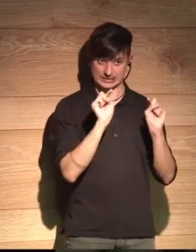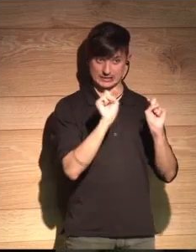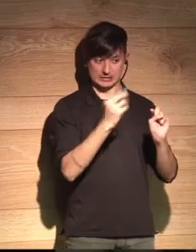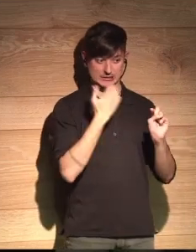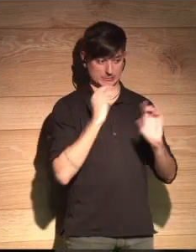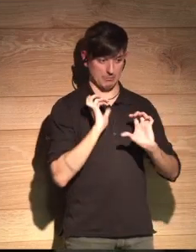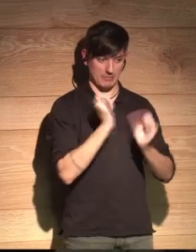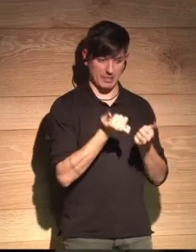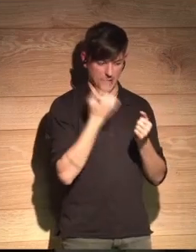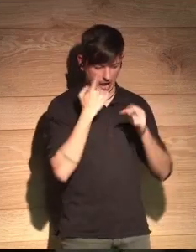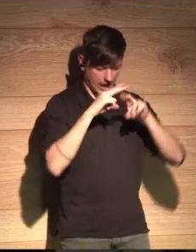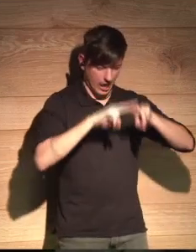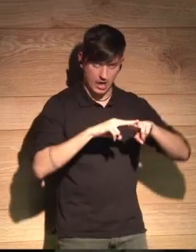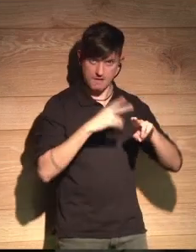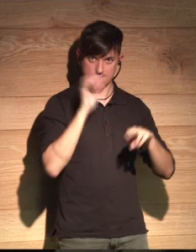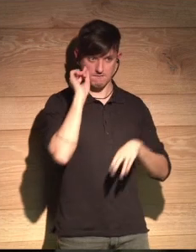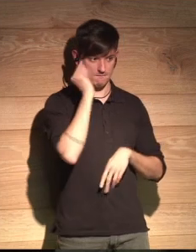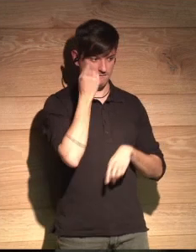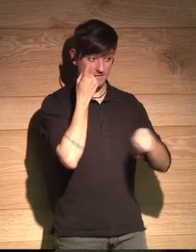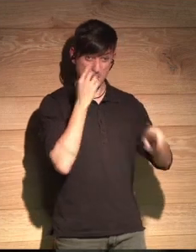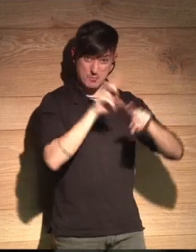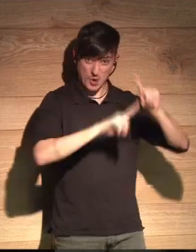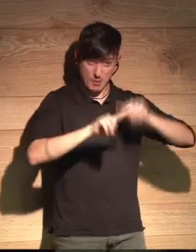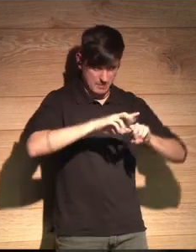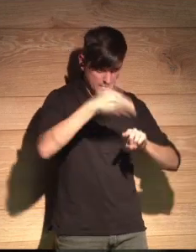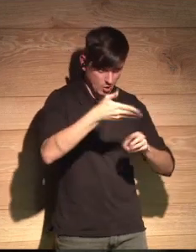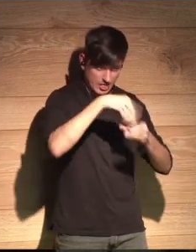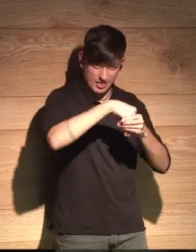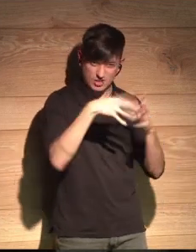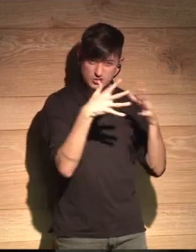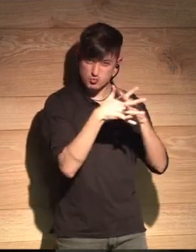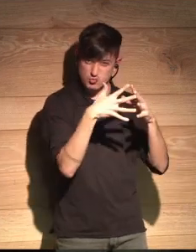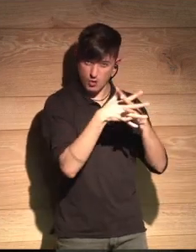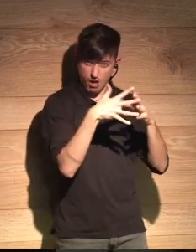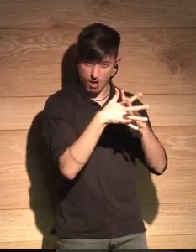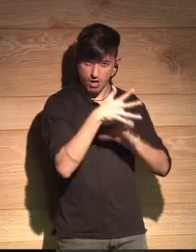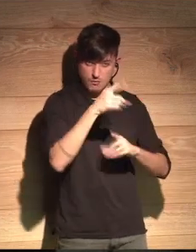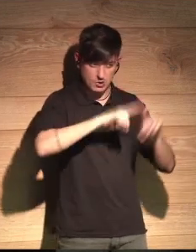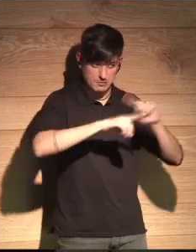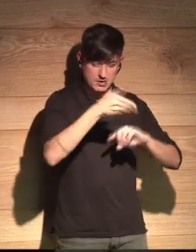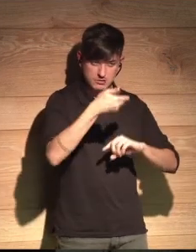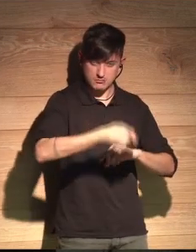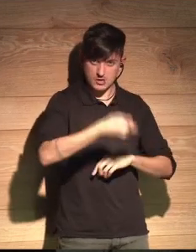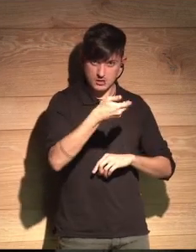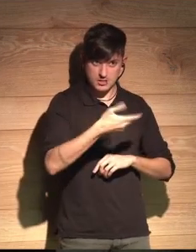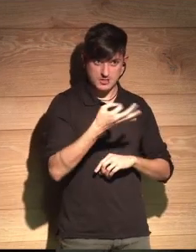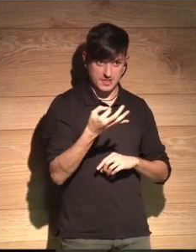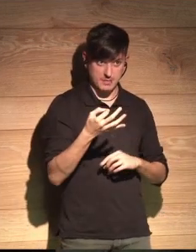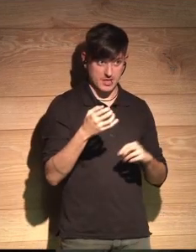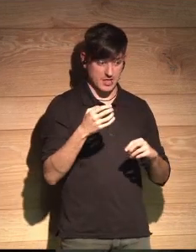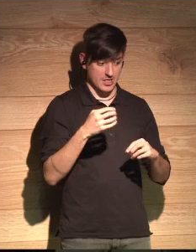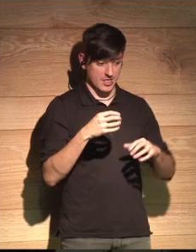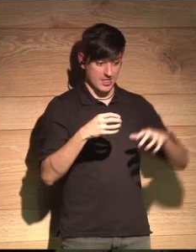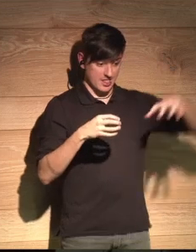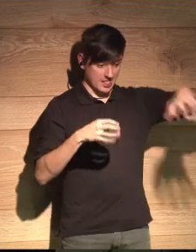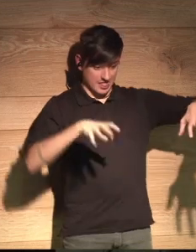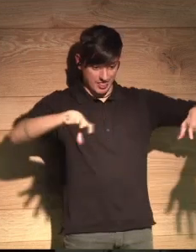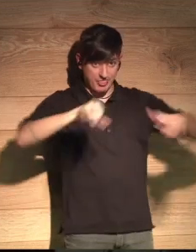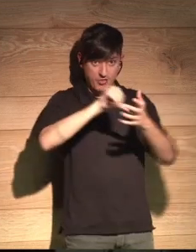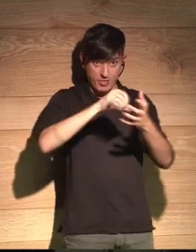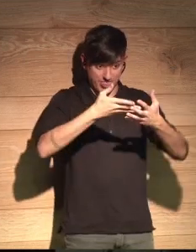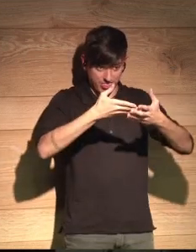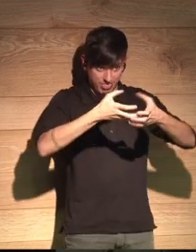very serious structural flaws. So they had to stop it, to disconnect the two sides of the city. It was rebuilt, basically, at the